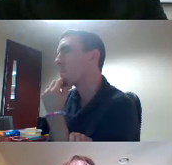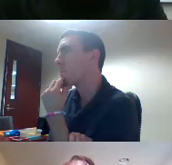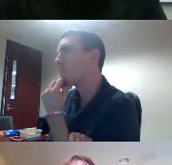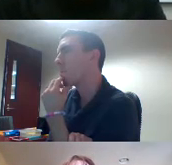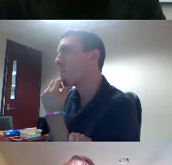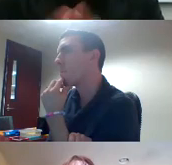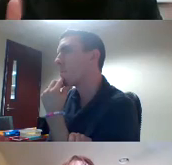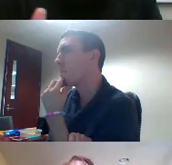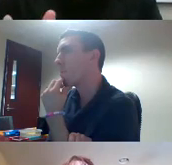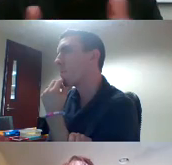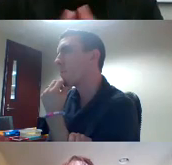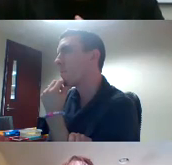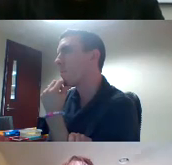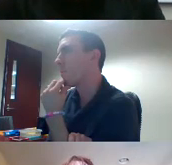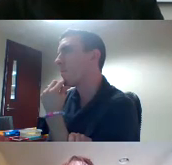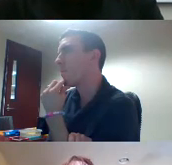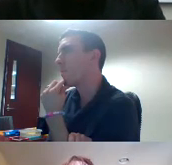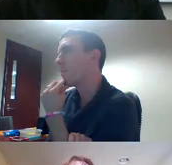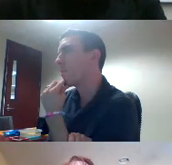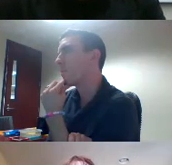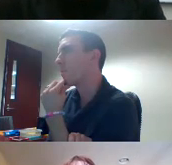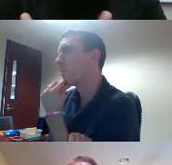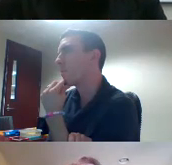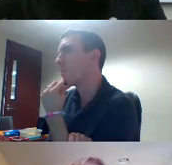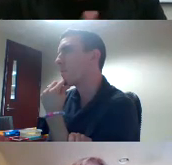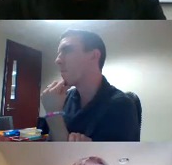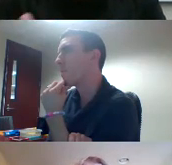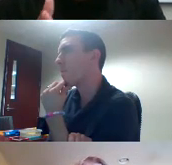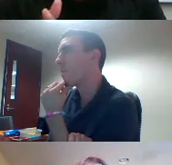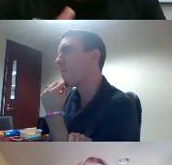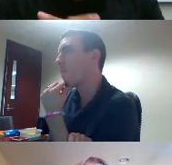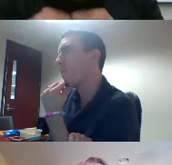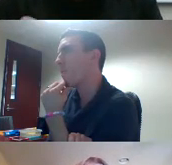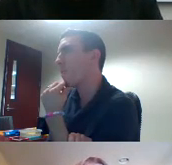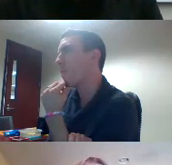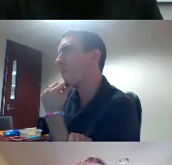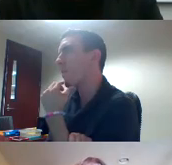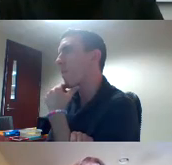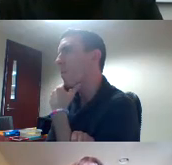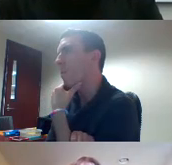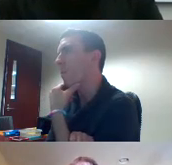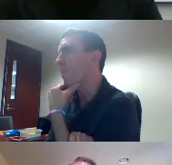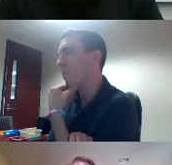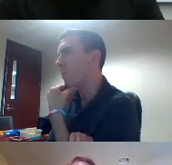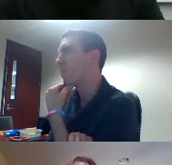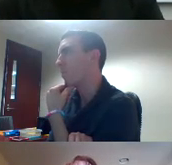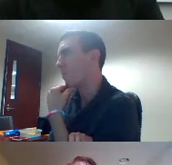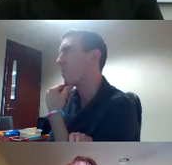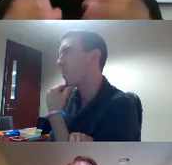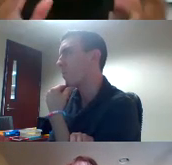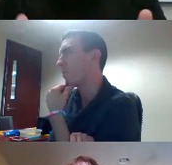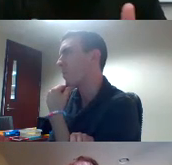charter is, of course, the highlighted, we're not measured by whom we exclude, but whom we include and how they succeed,